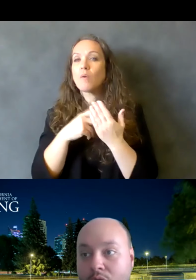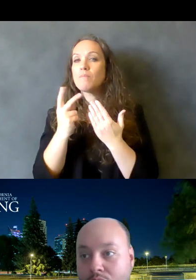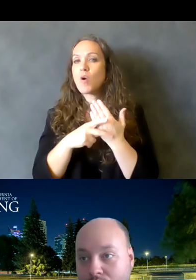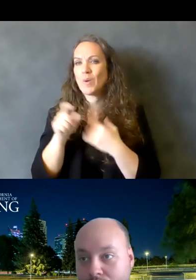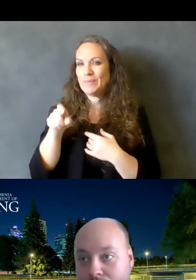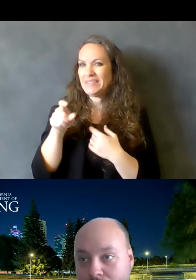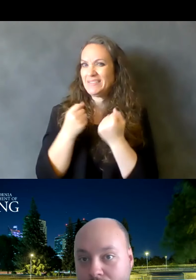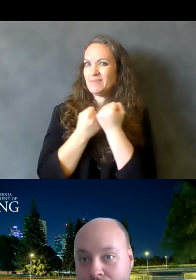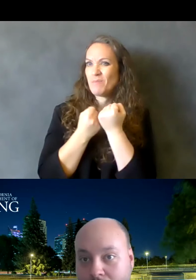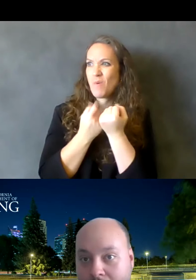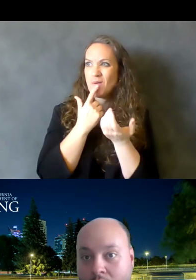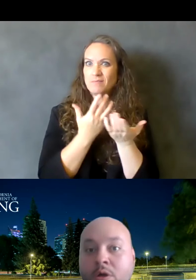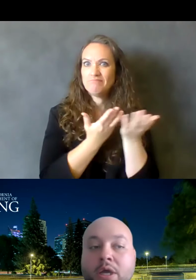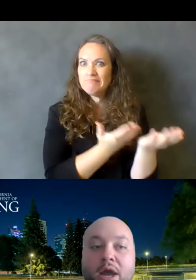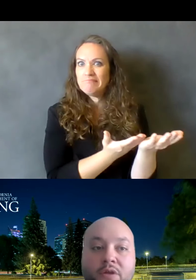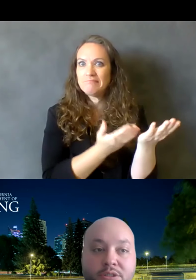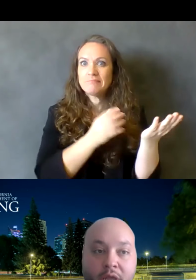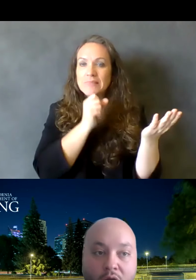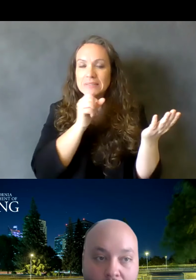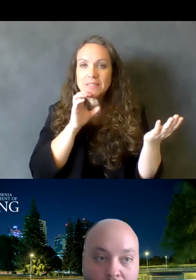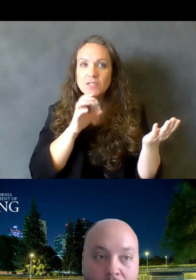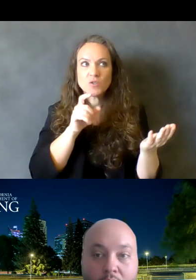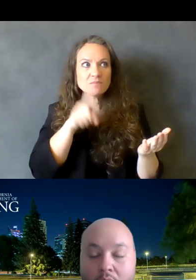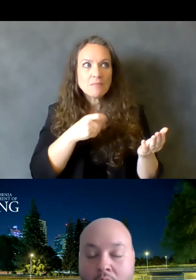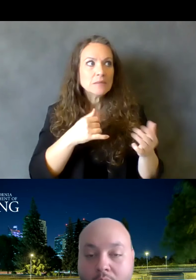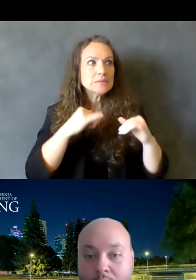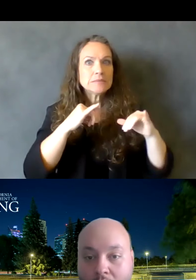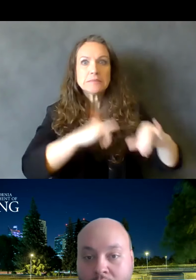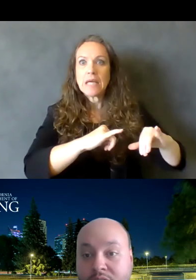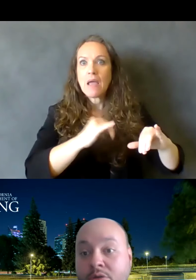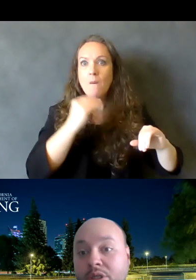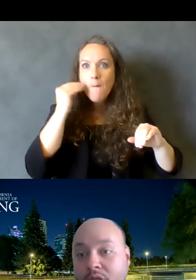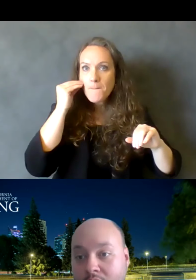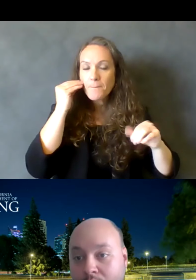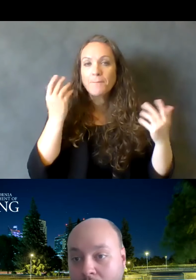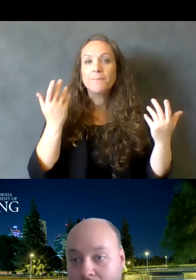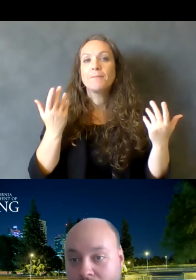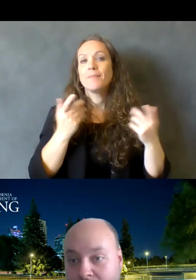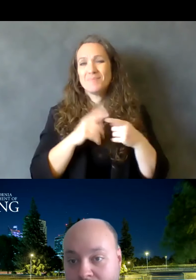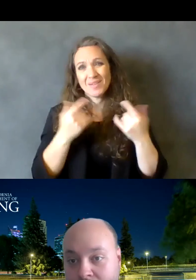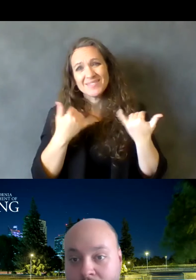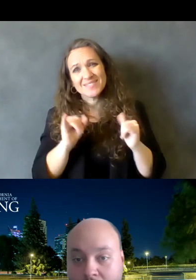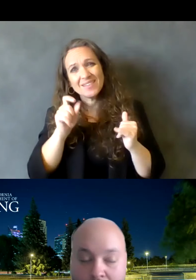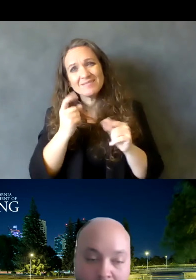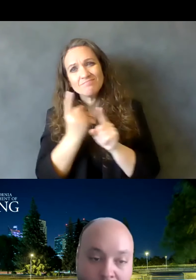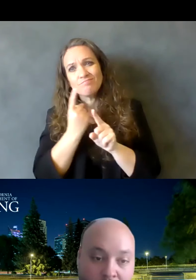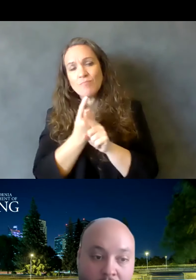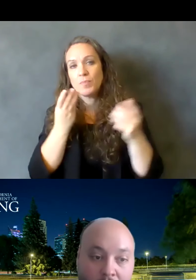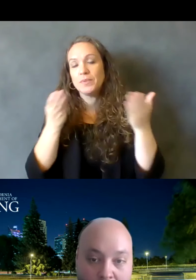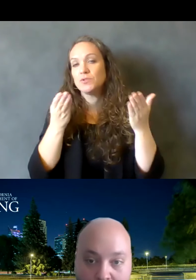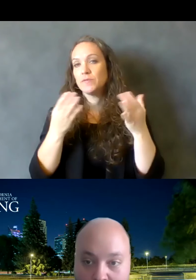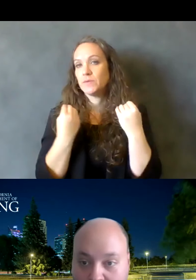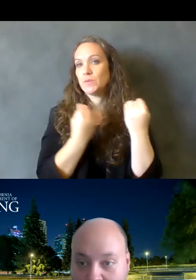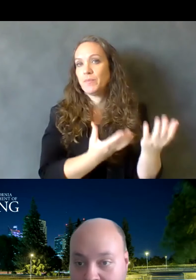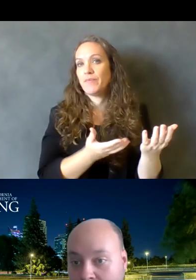help those older adults who were now having to stay at home and still needed the appropriate services that